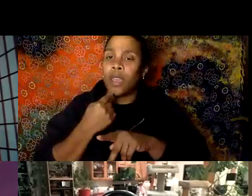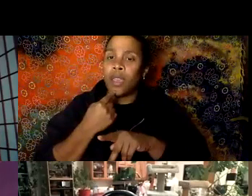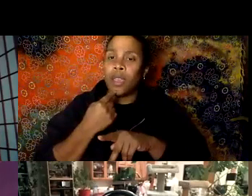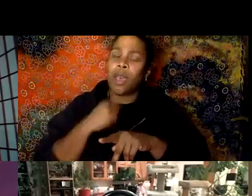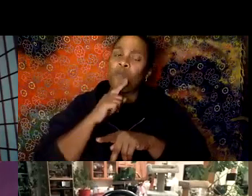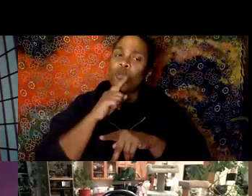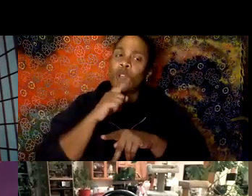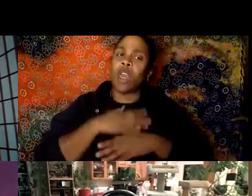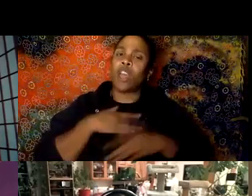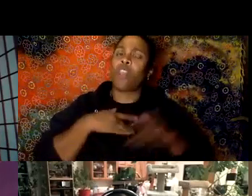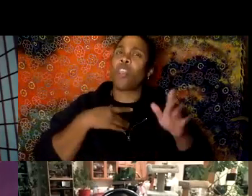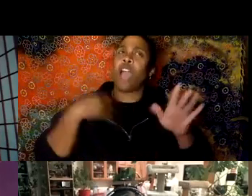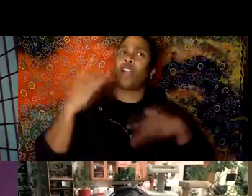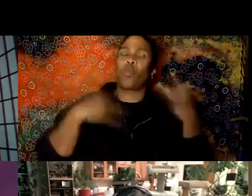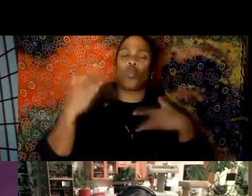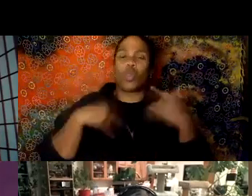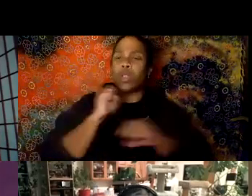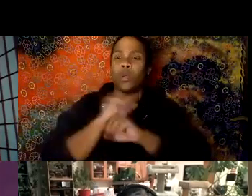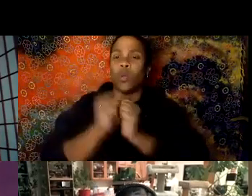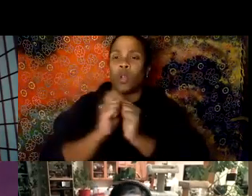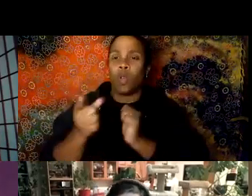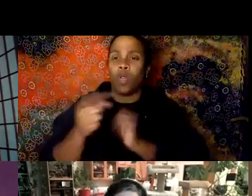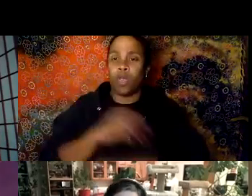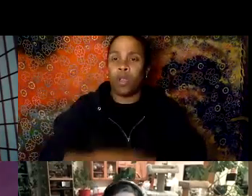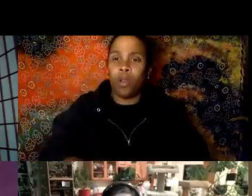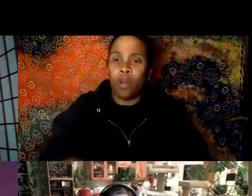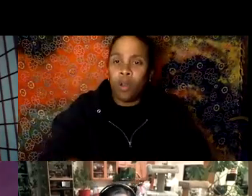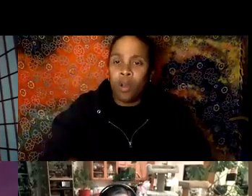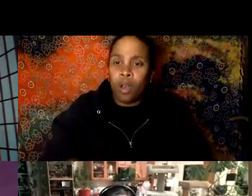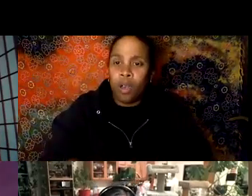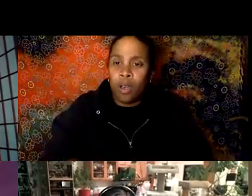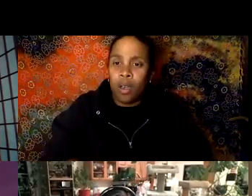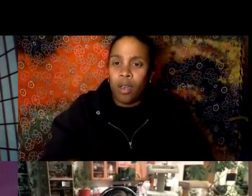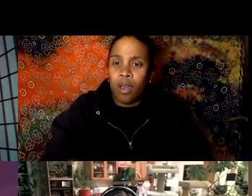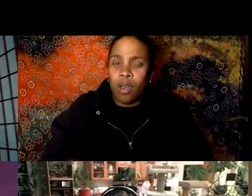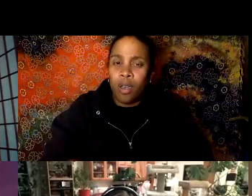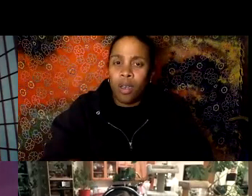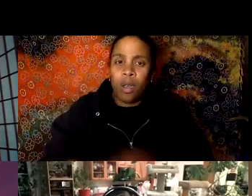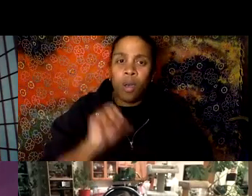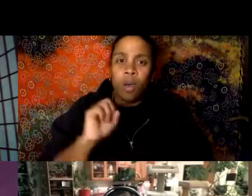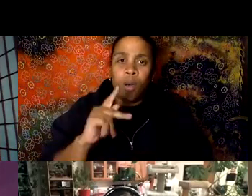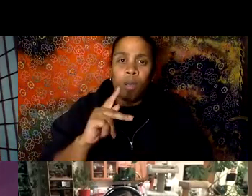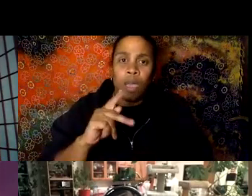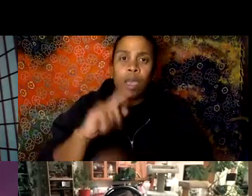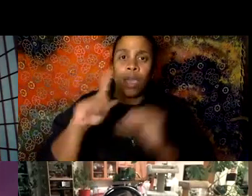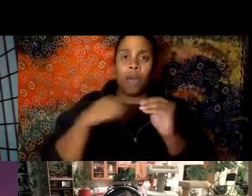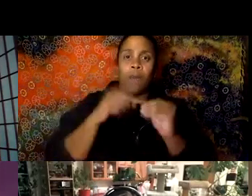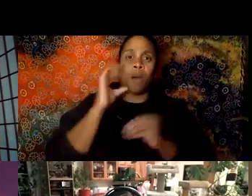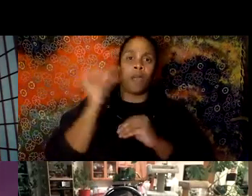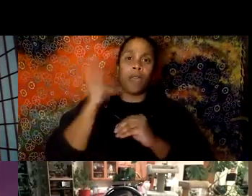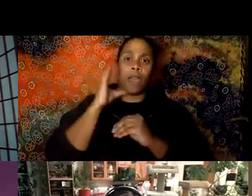and support you. Likewise. Support us. Yeah. So let's see. So about a cat. So